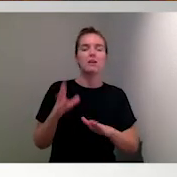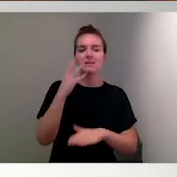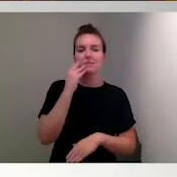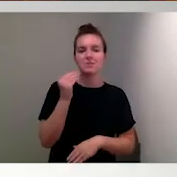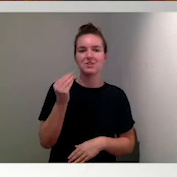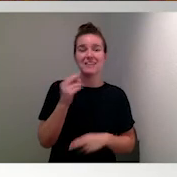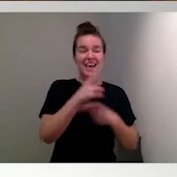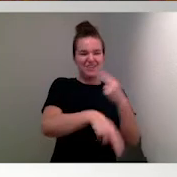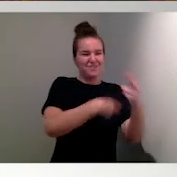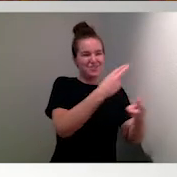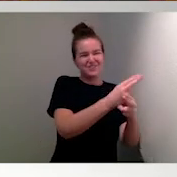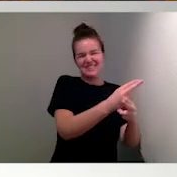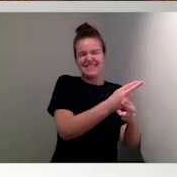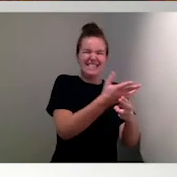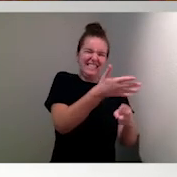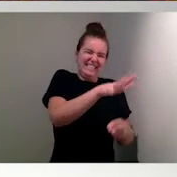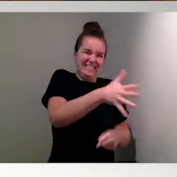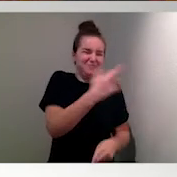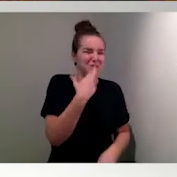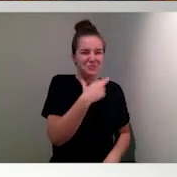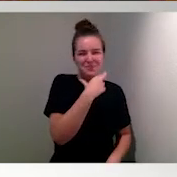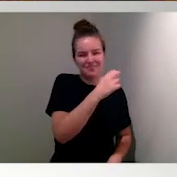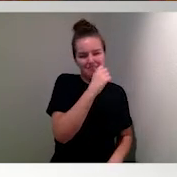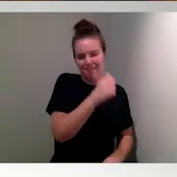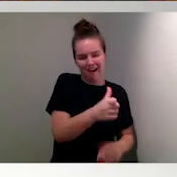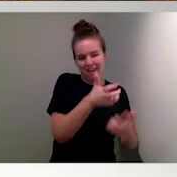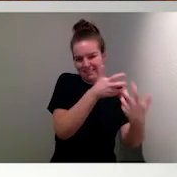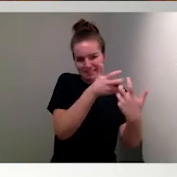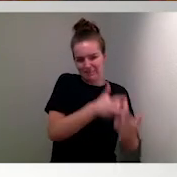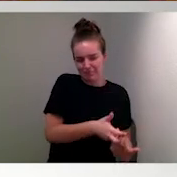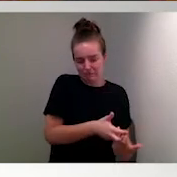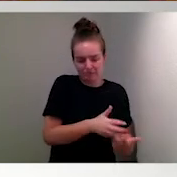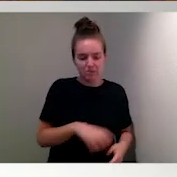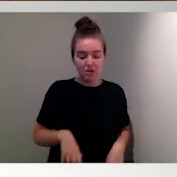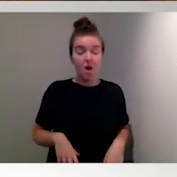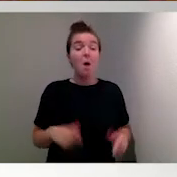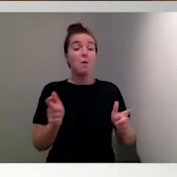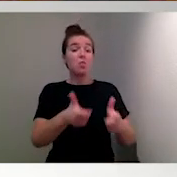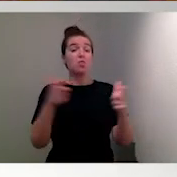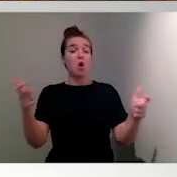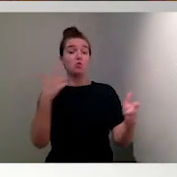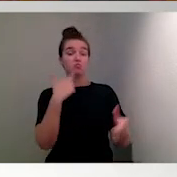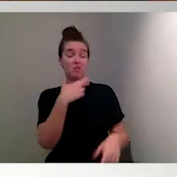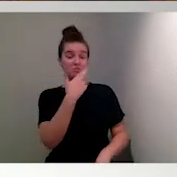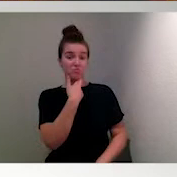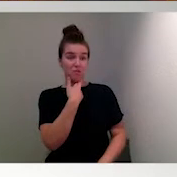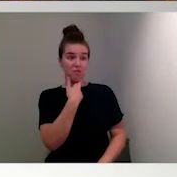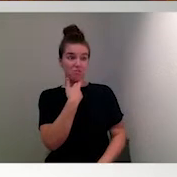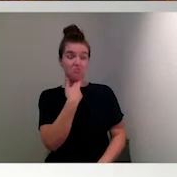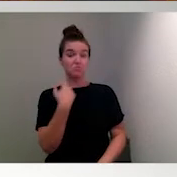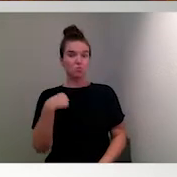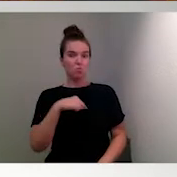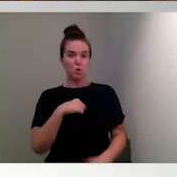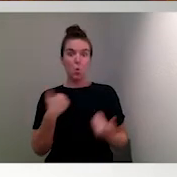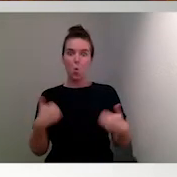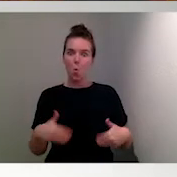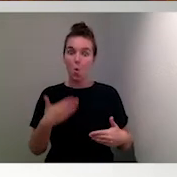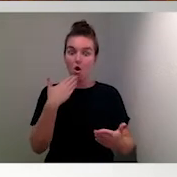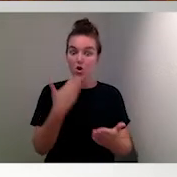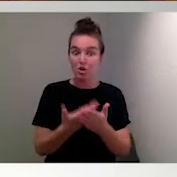large restaurants, one of the ones that we've had a lot of success with is Maggiano's. Even though my daughter can't